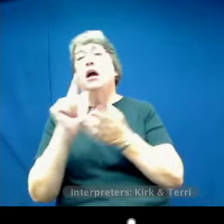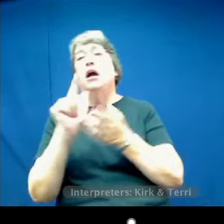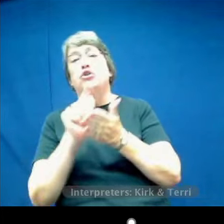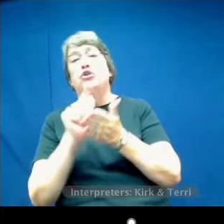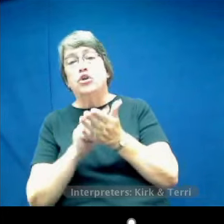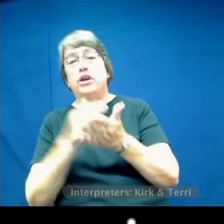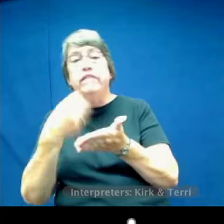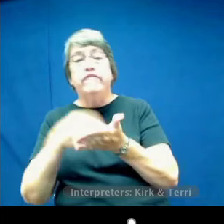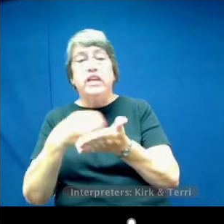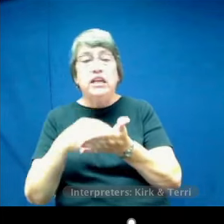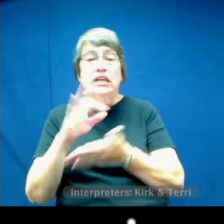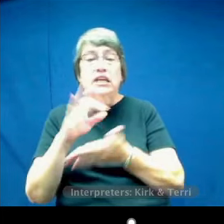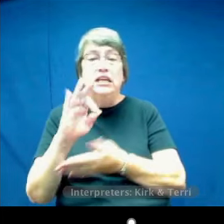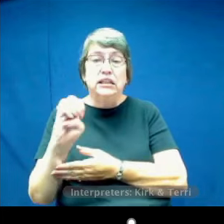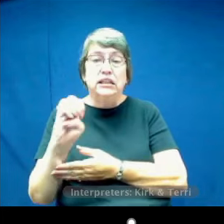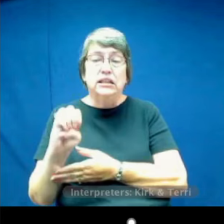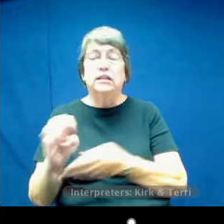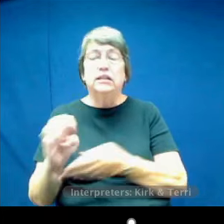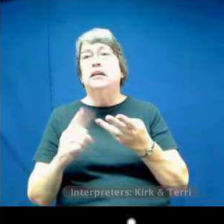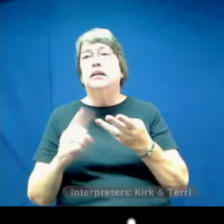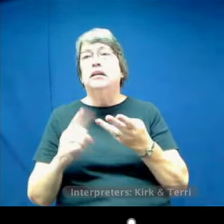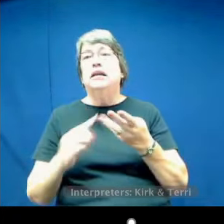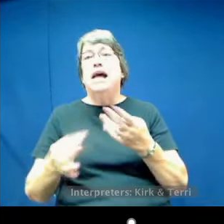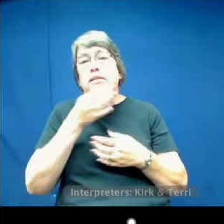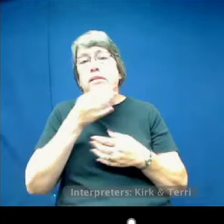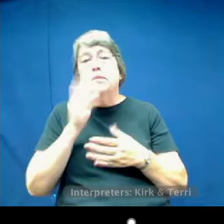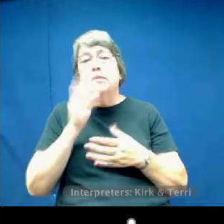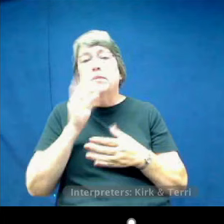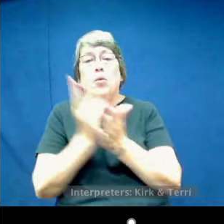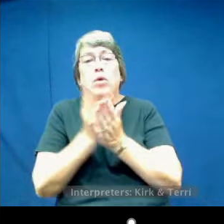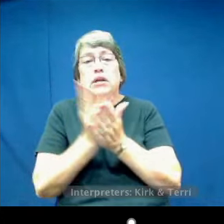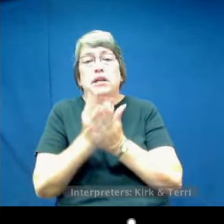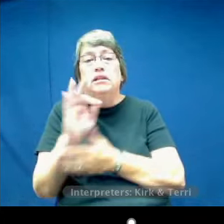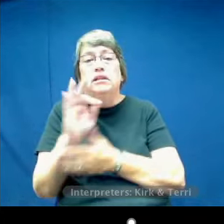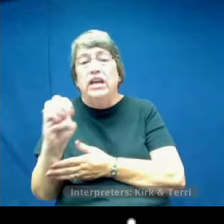expert witness fees, custody, visitation,